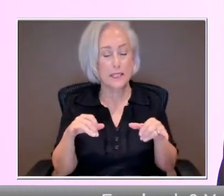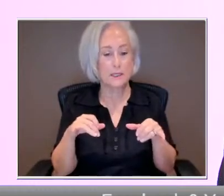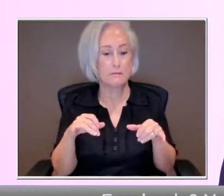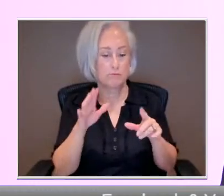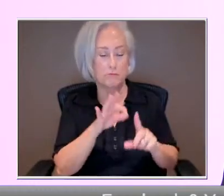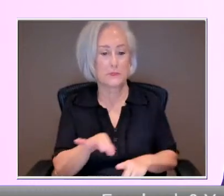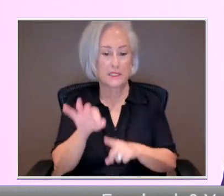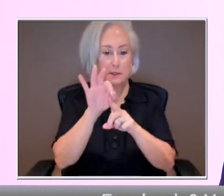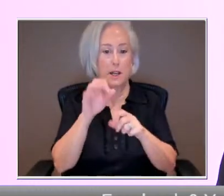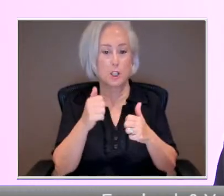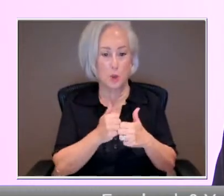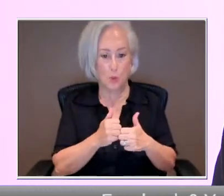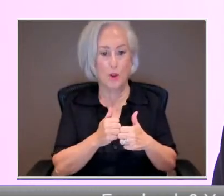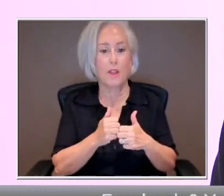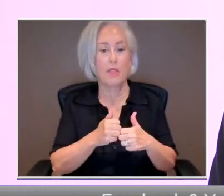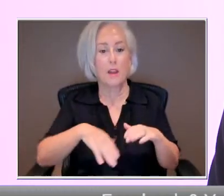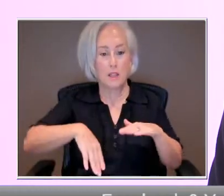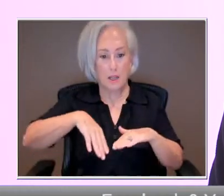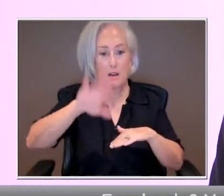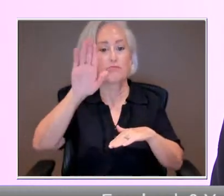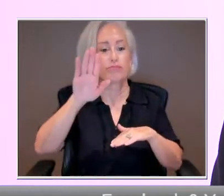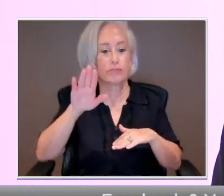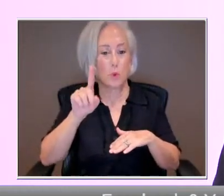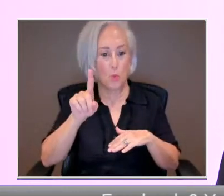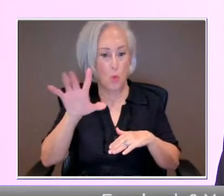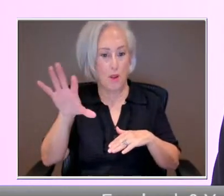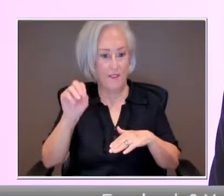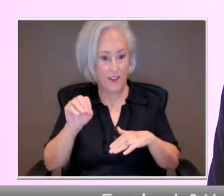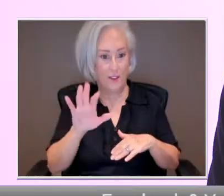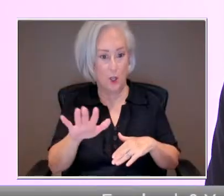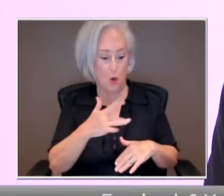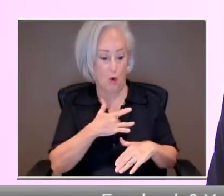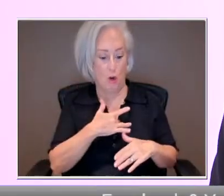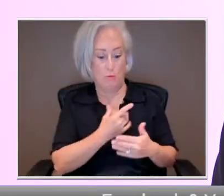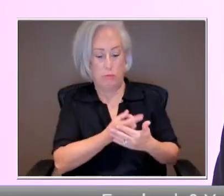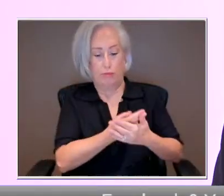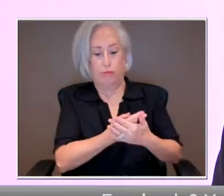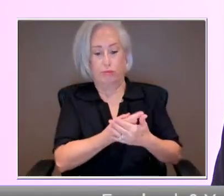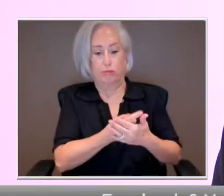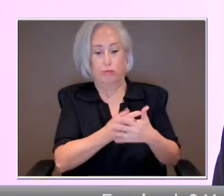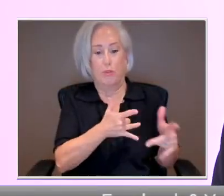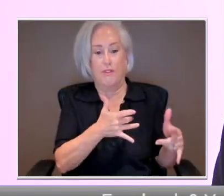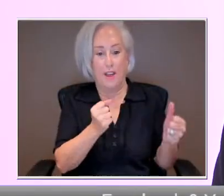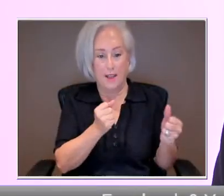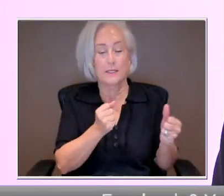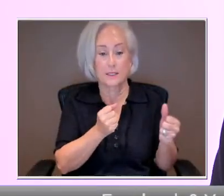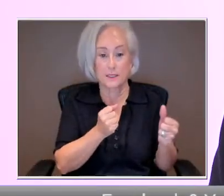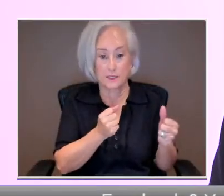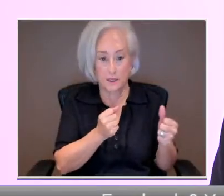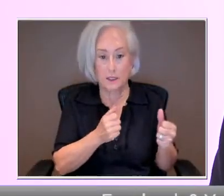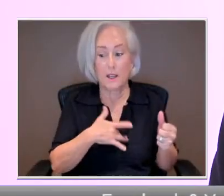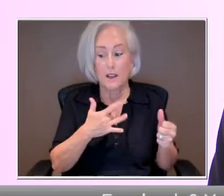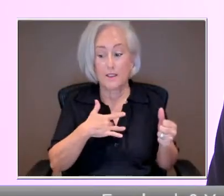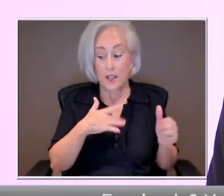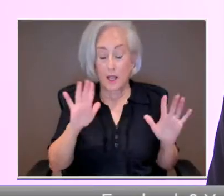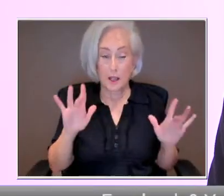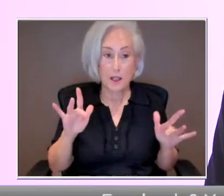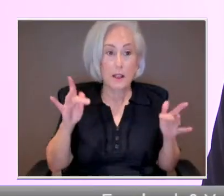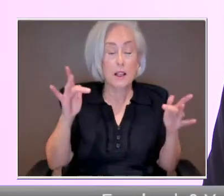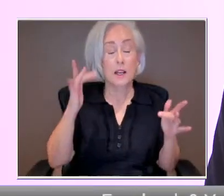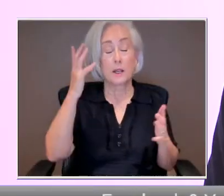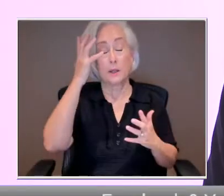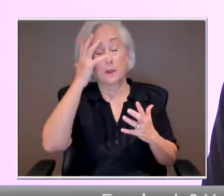rate above 150. You know, your heart can get beaten pretty quick, and you can start feeling lightheaded, like Dr. Soma said,